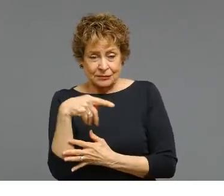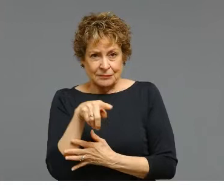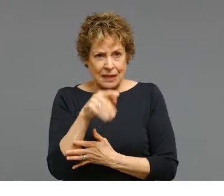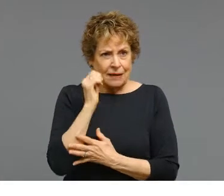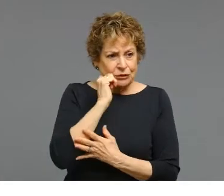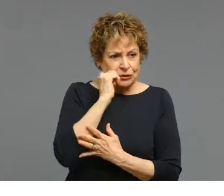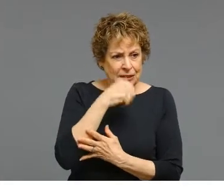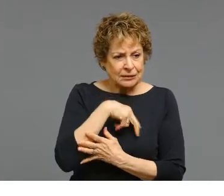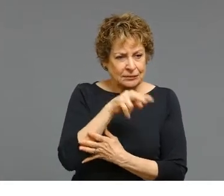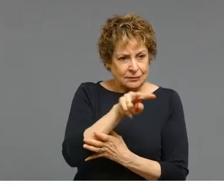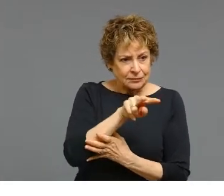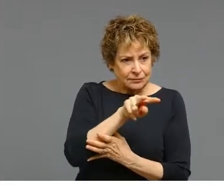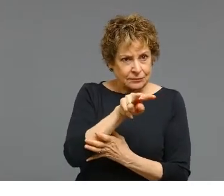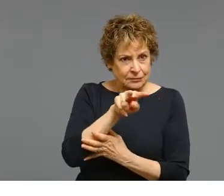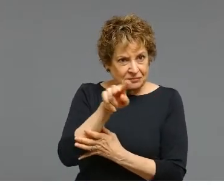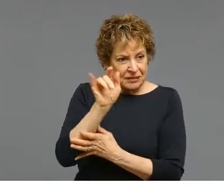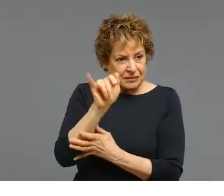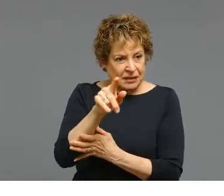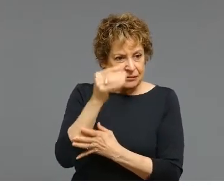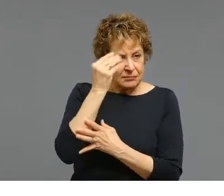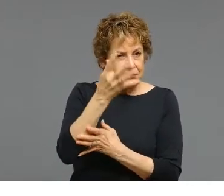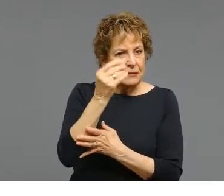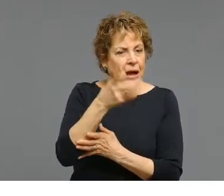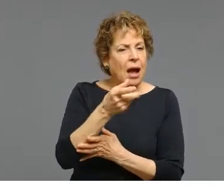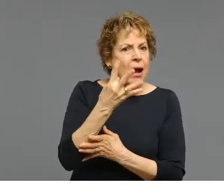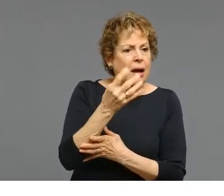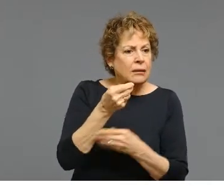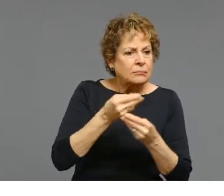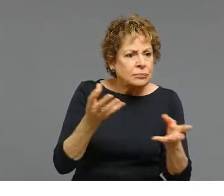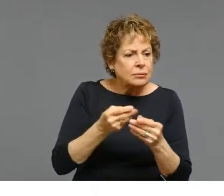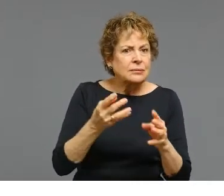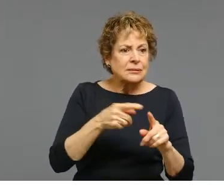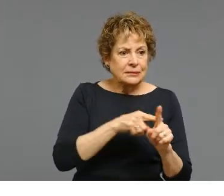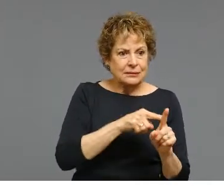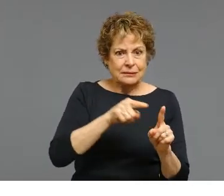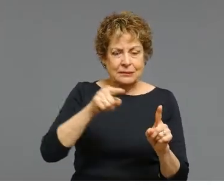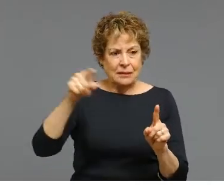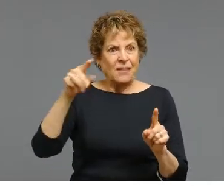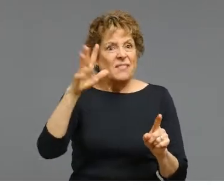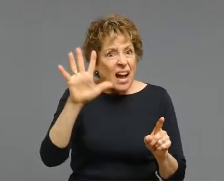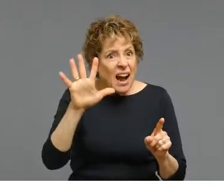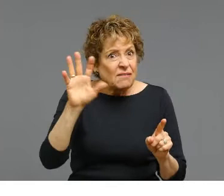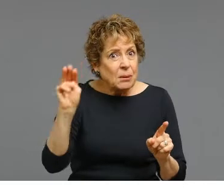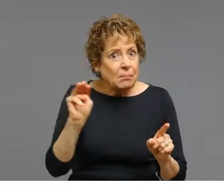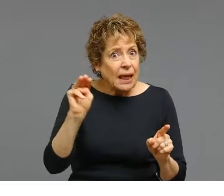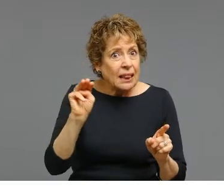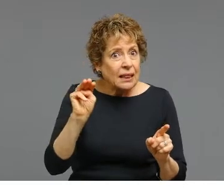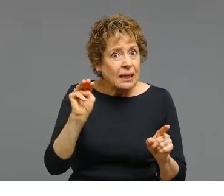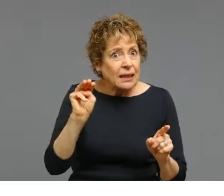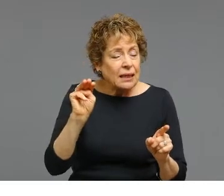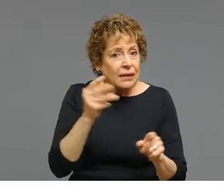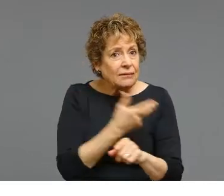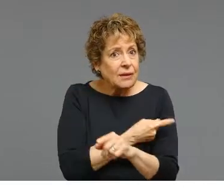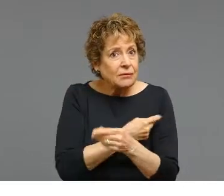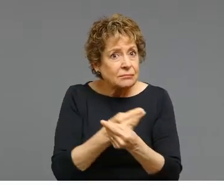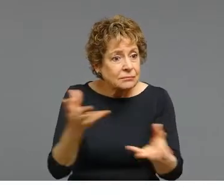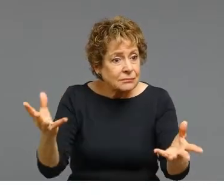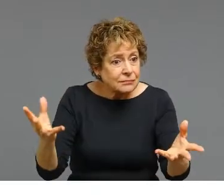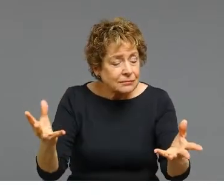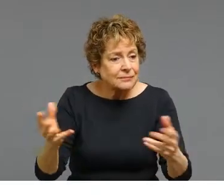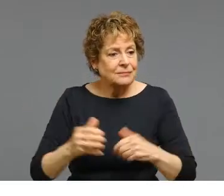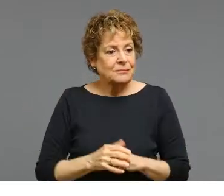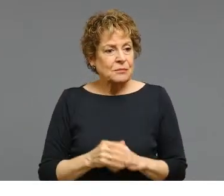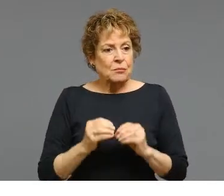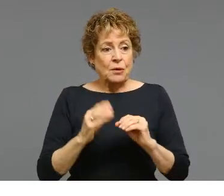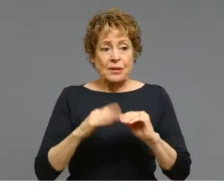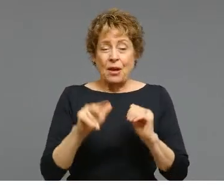we've administered over 5 million doses here in Arizona. We have had over